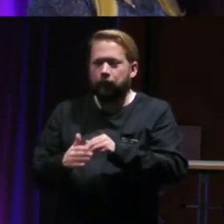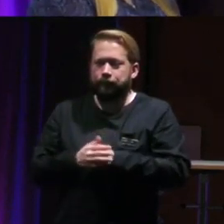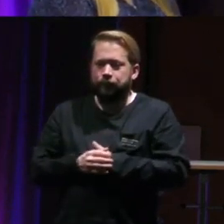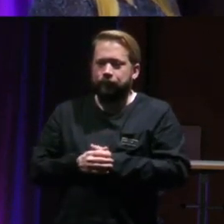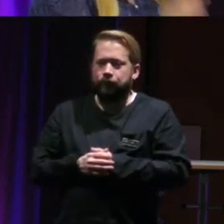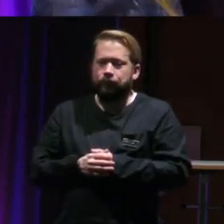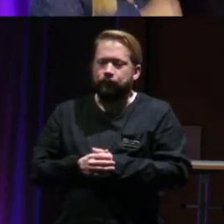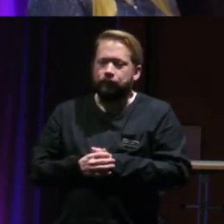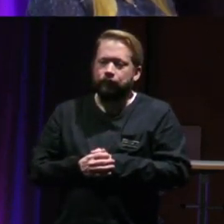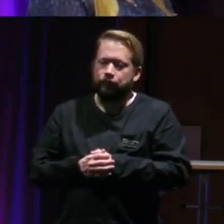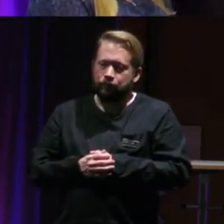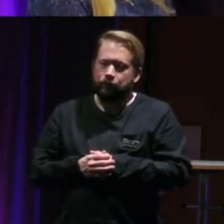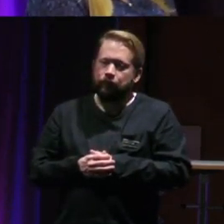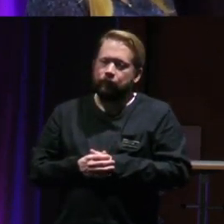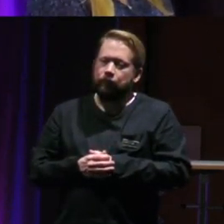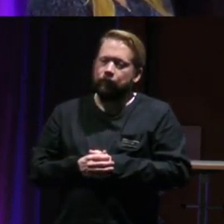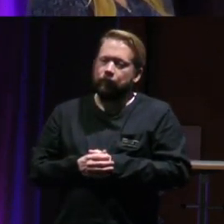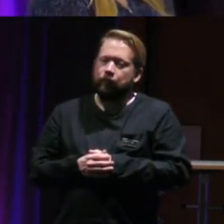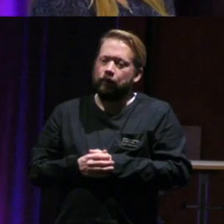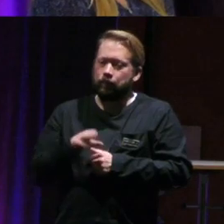Hello, my name is Monica.